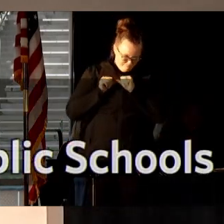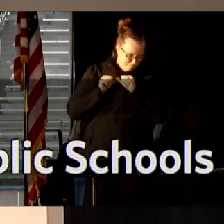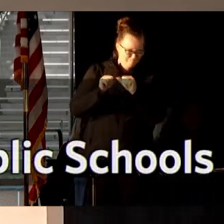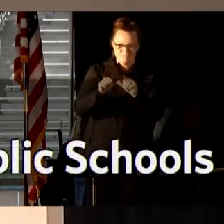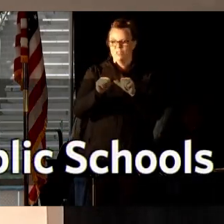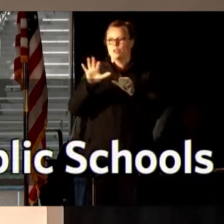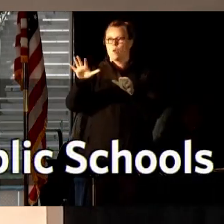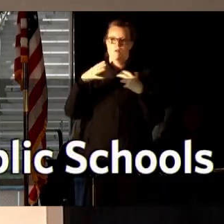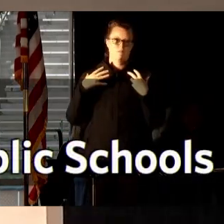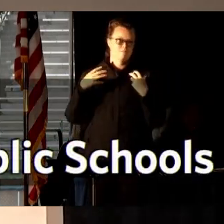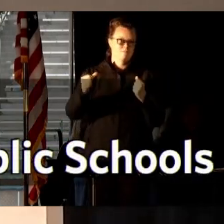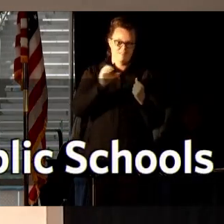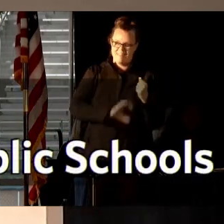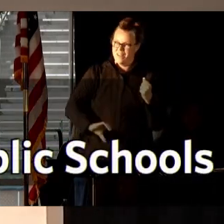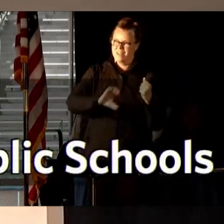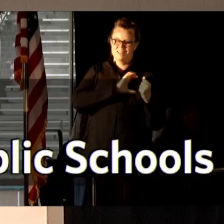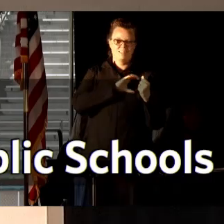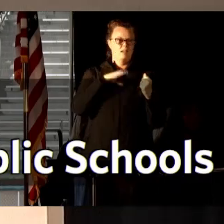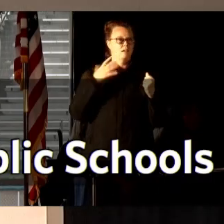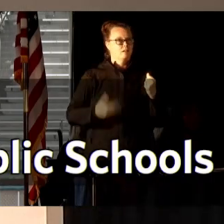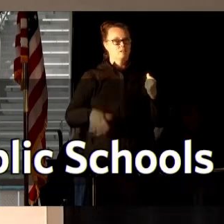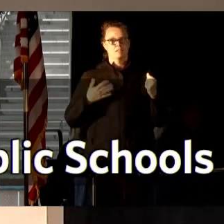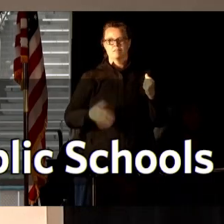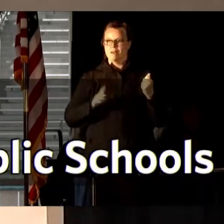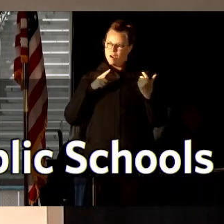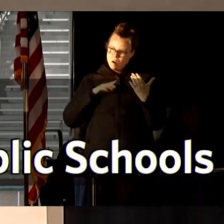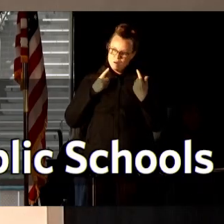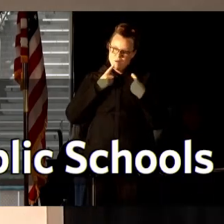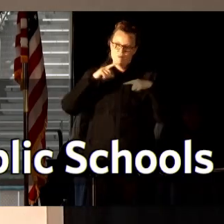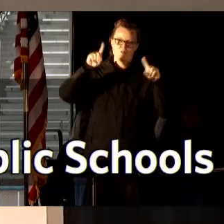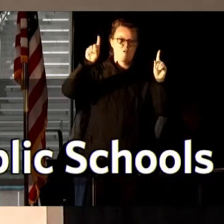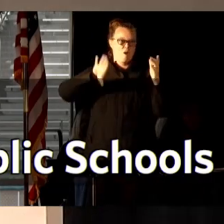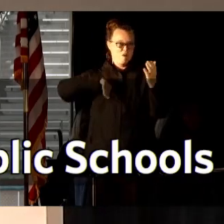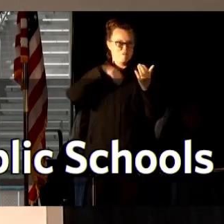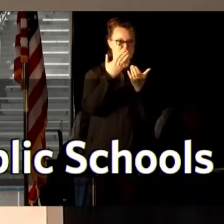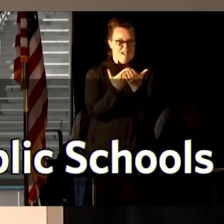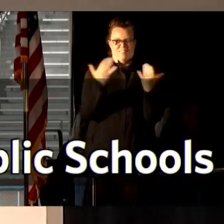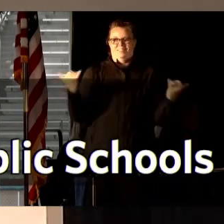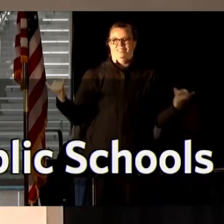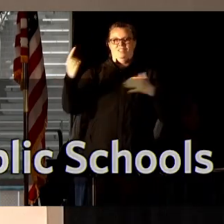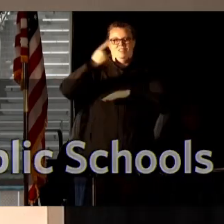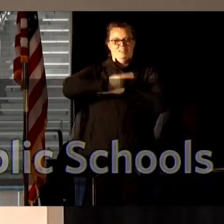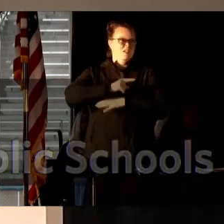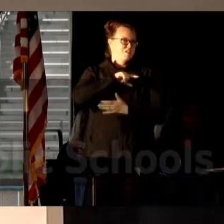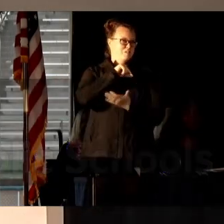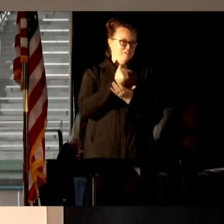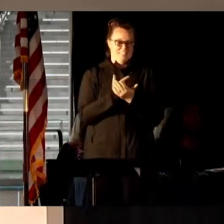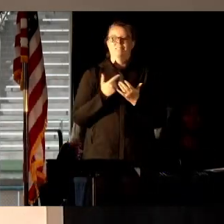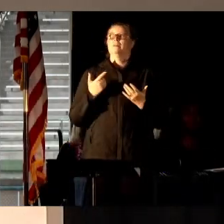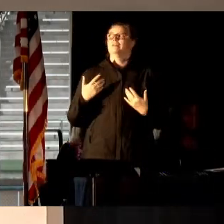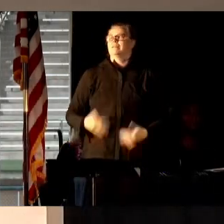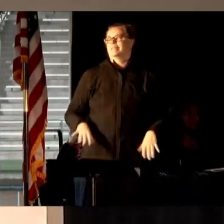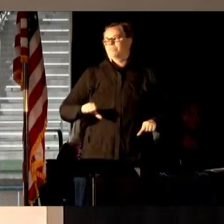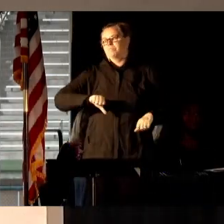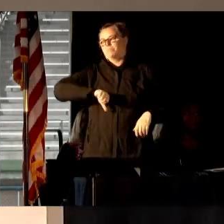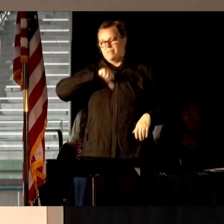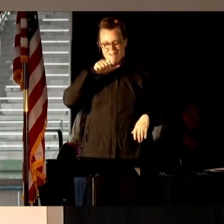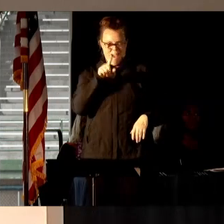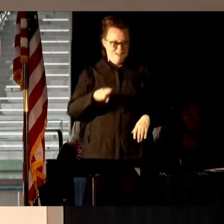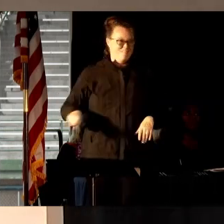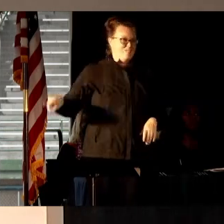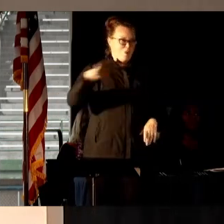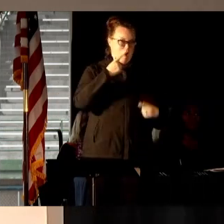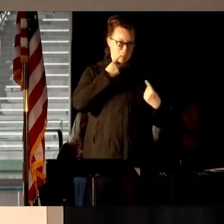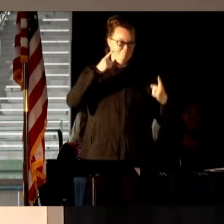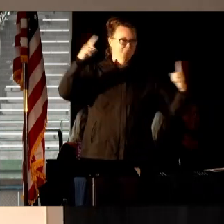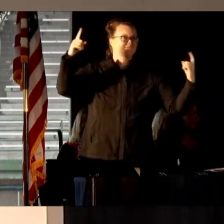of character, and the fact that you've made it to this point in your educational career. We could not be more proud of your accomplishment